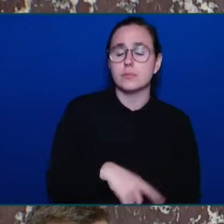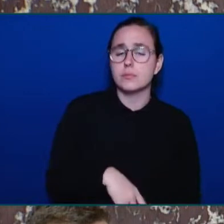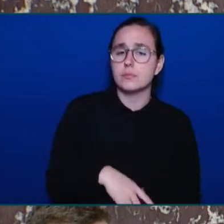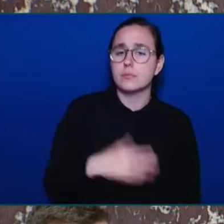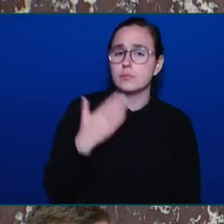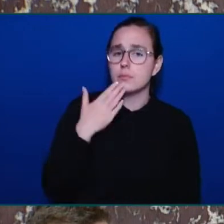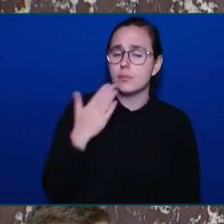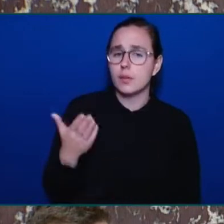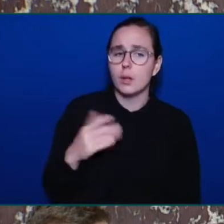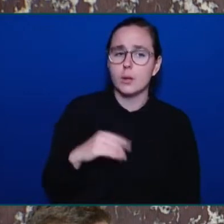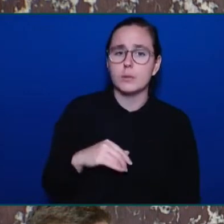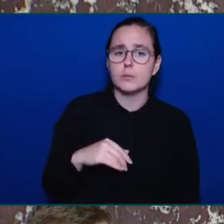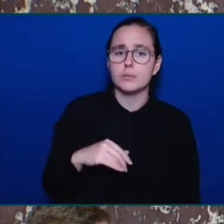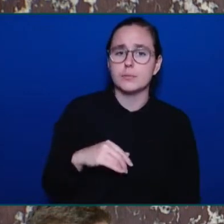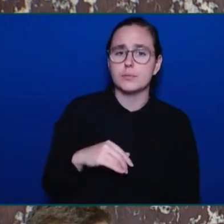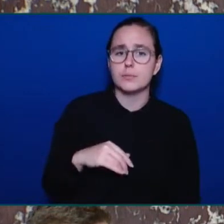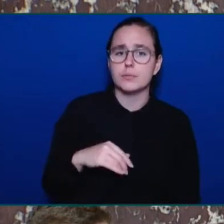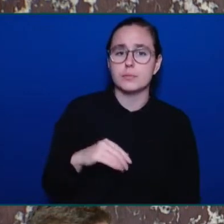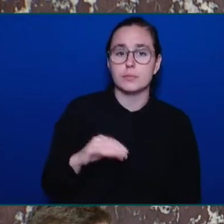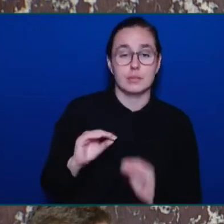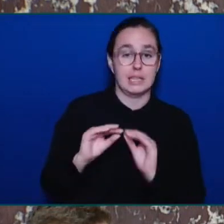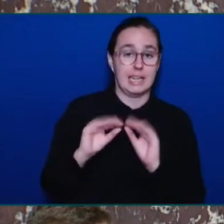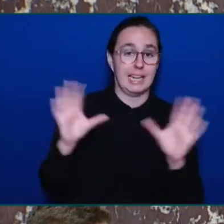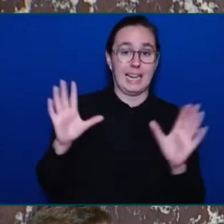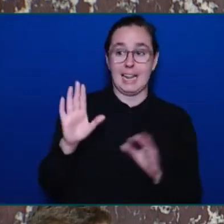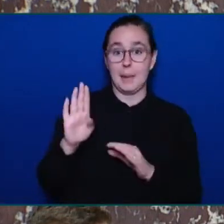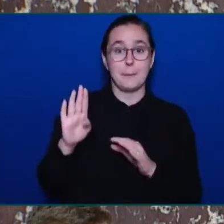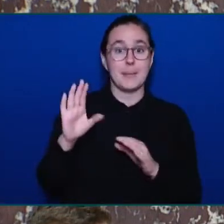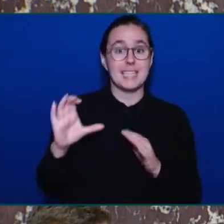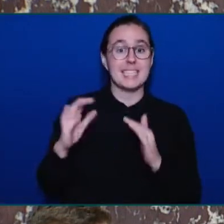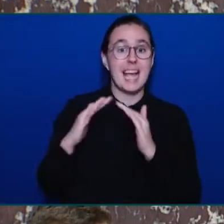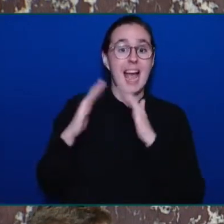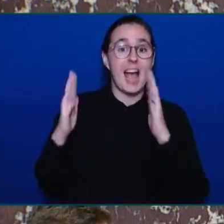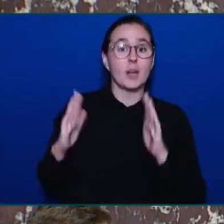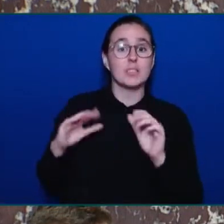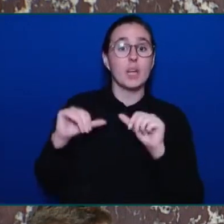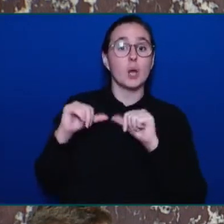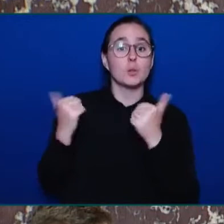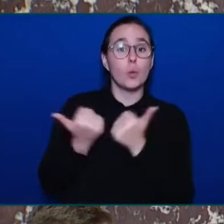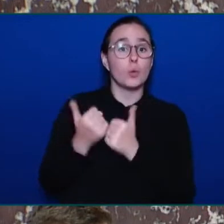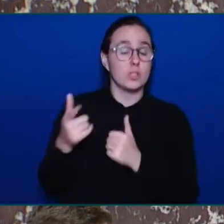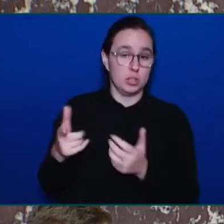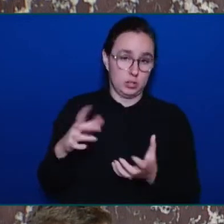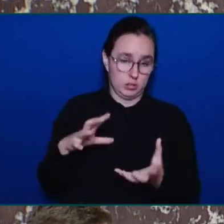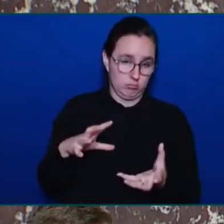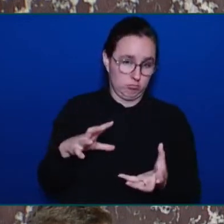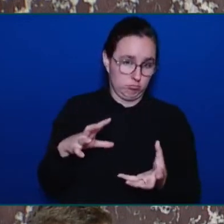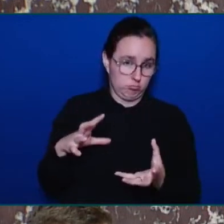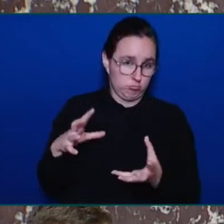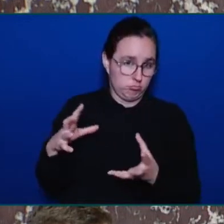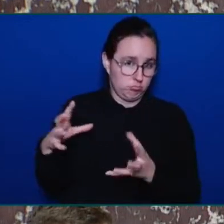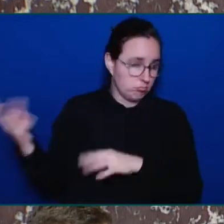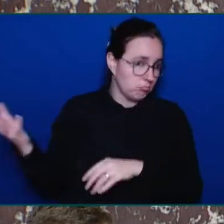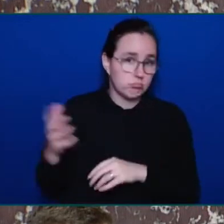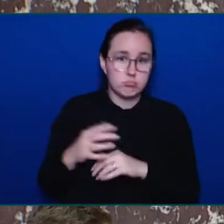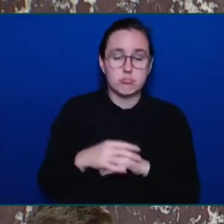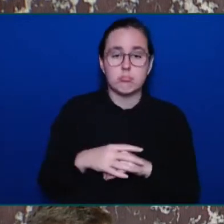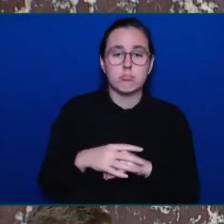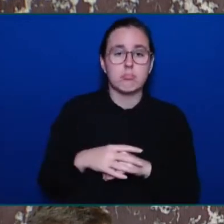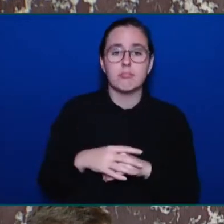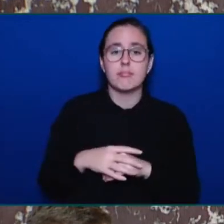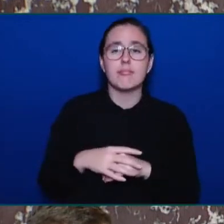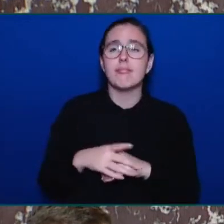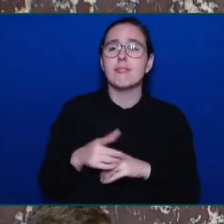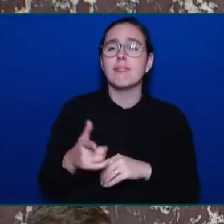complete disarray, and they seem to go out of their way to have a lot of secrecy around their operations. In fact, we